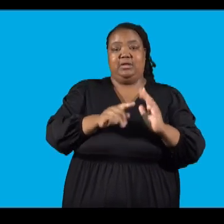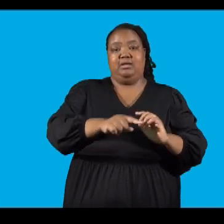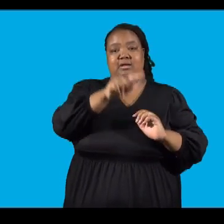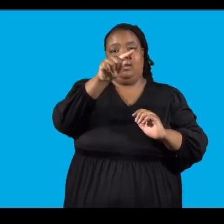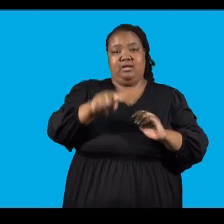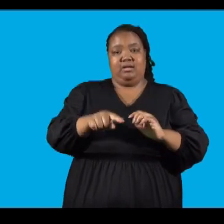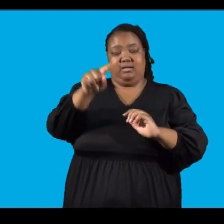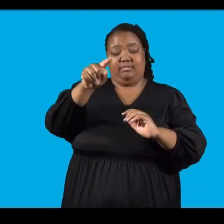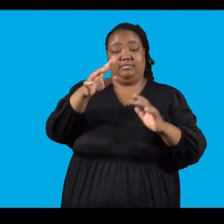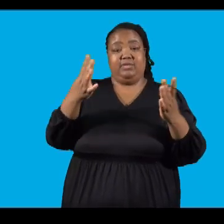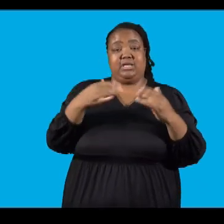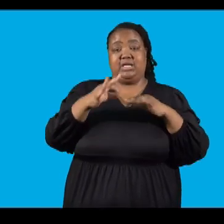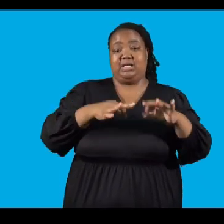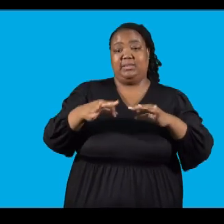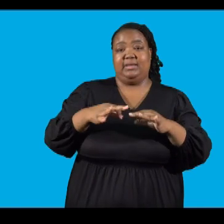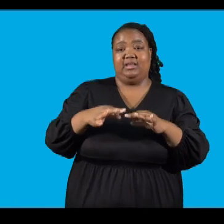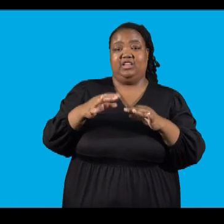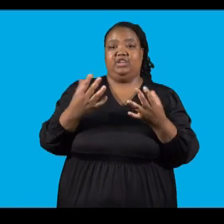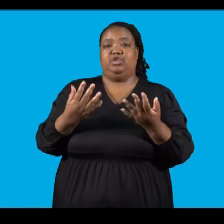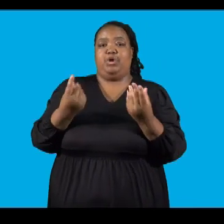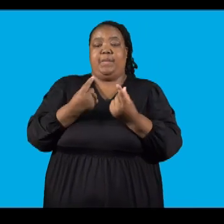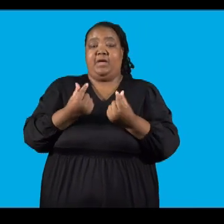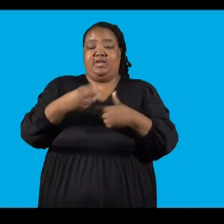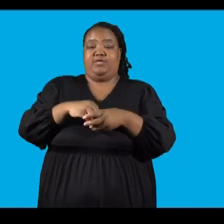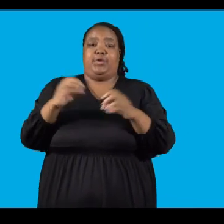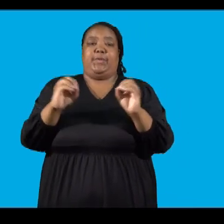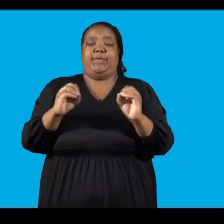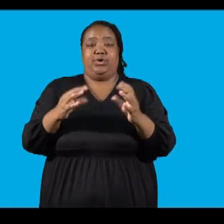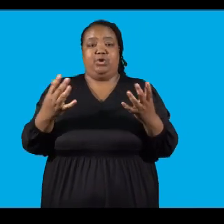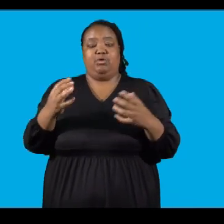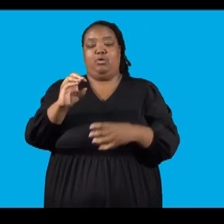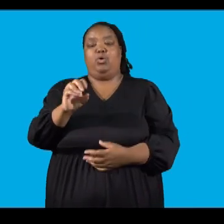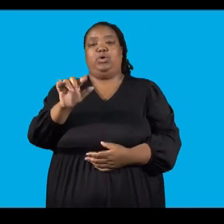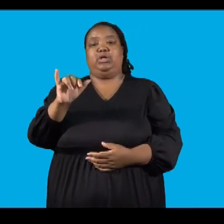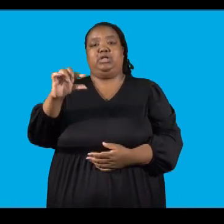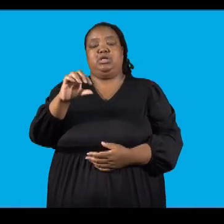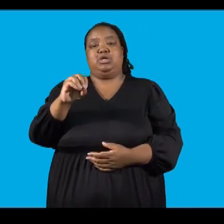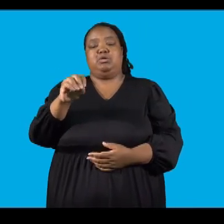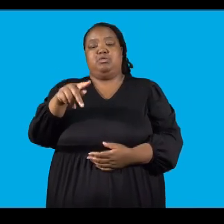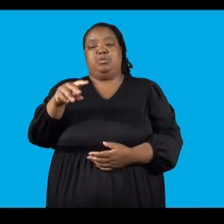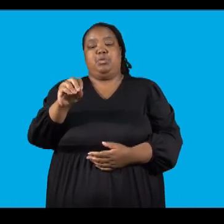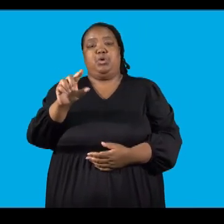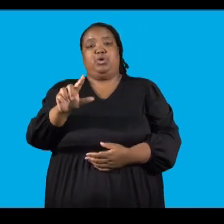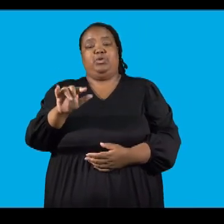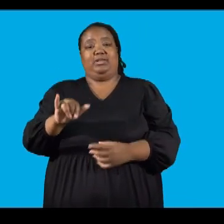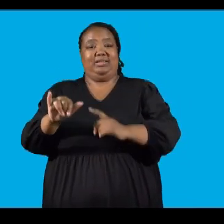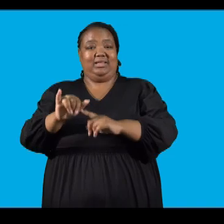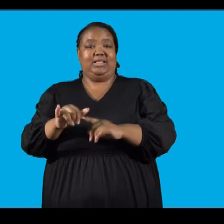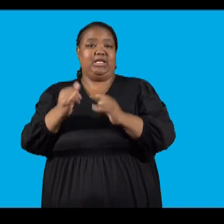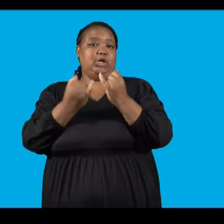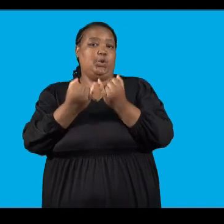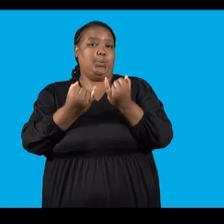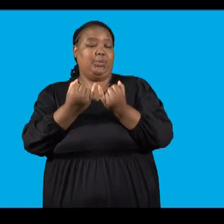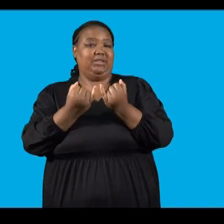explanation of non-price competition, explanation of why oligopolies do not compete on the basis of